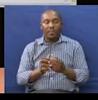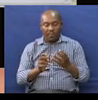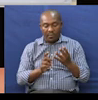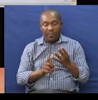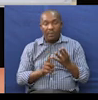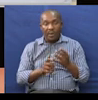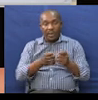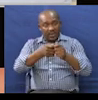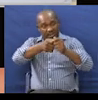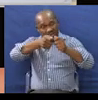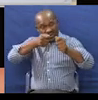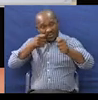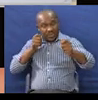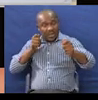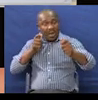spears,